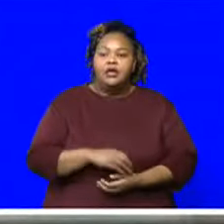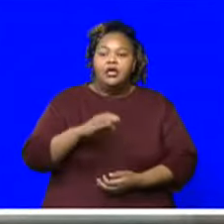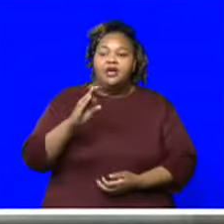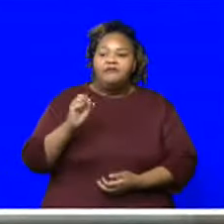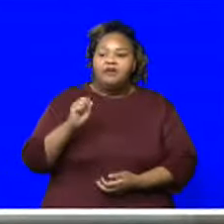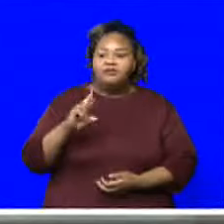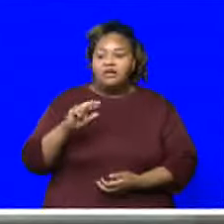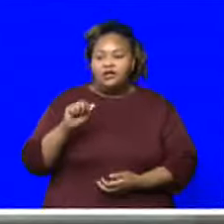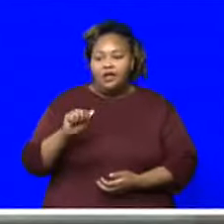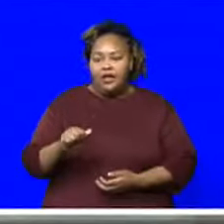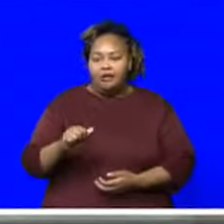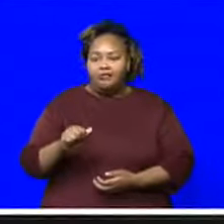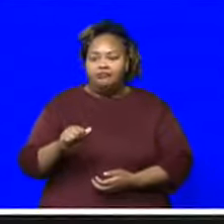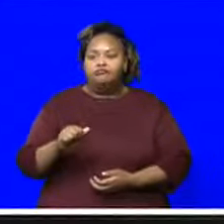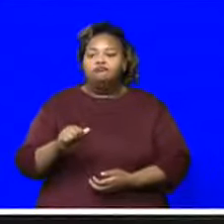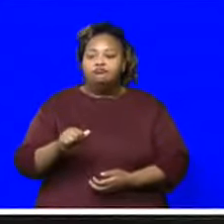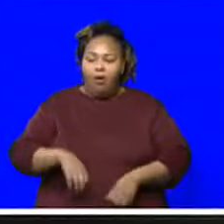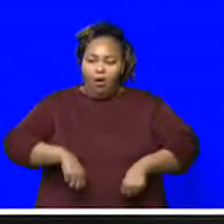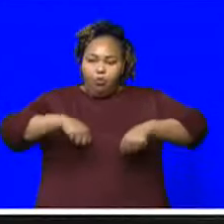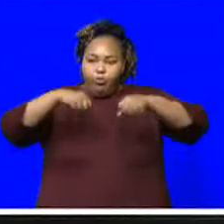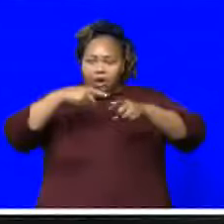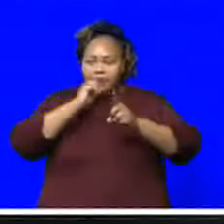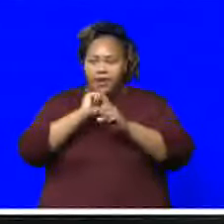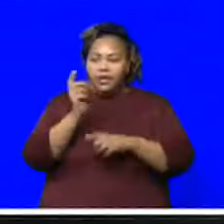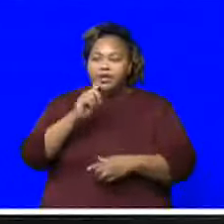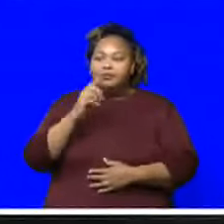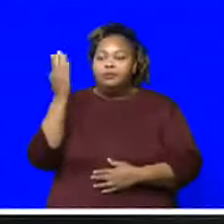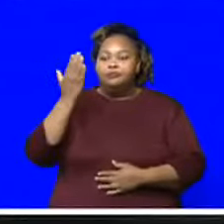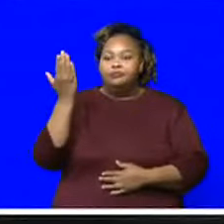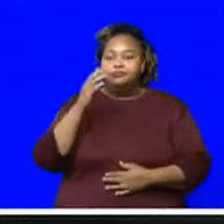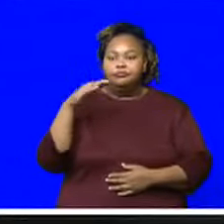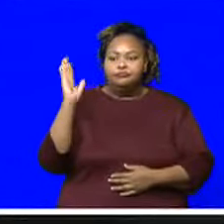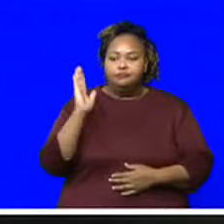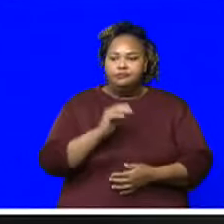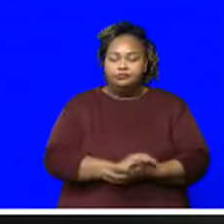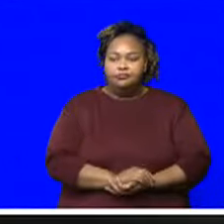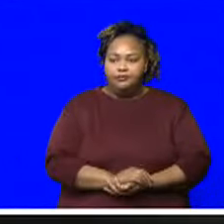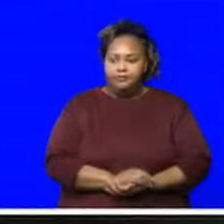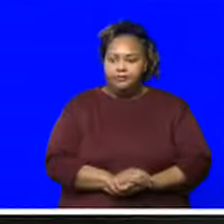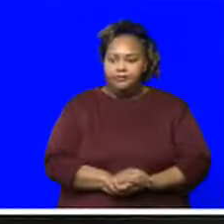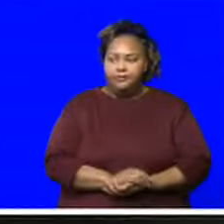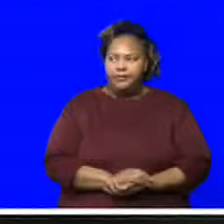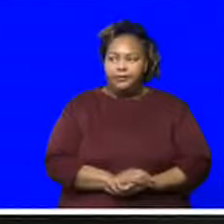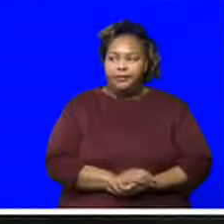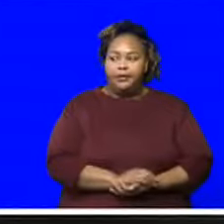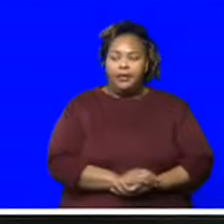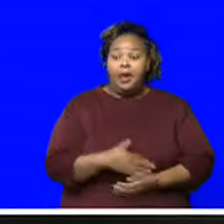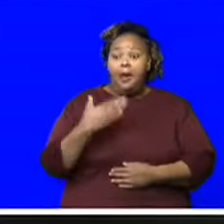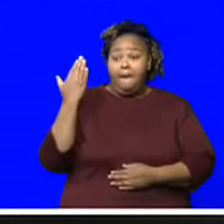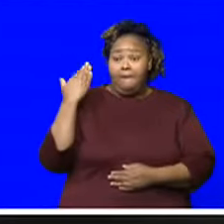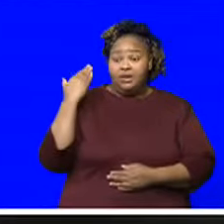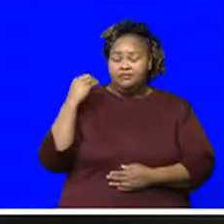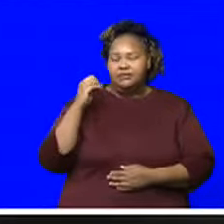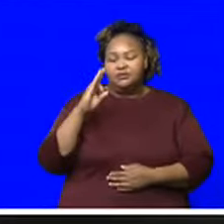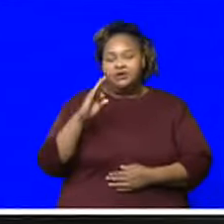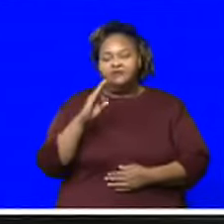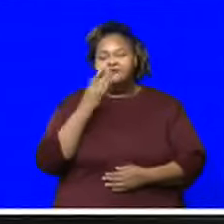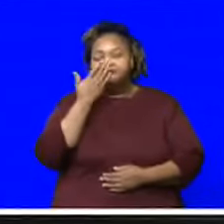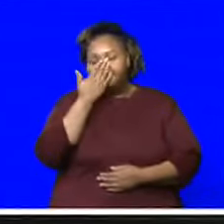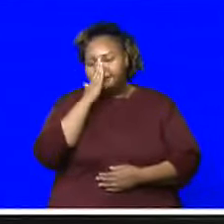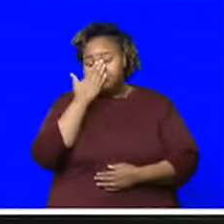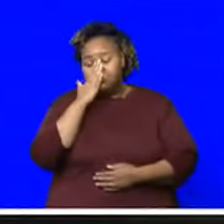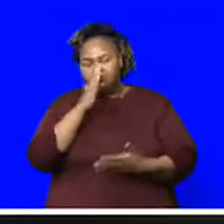they have with the bill. Nangabe bekhona kuganga itolo bese vele ulala wathi ukuthi